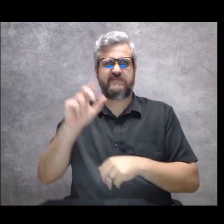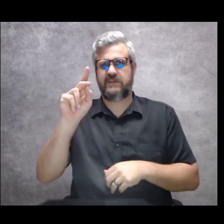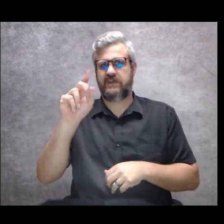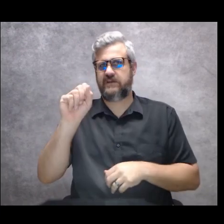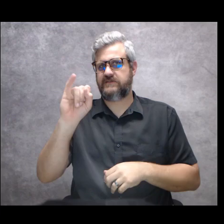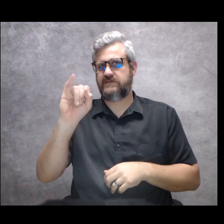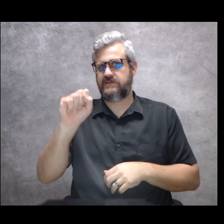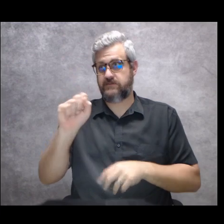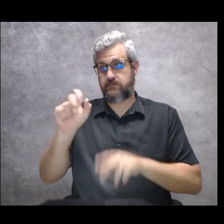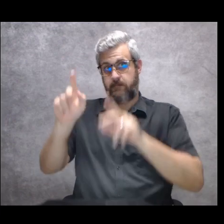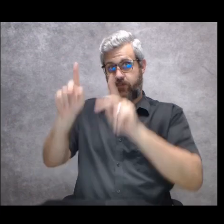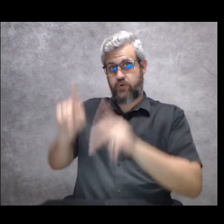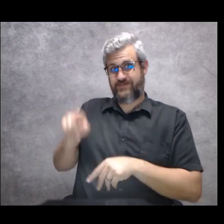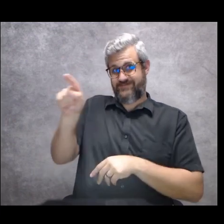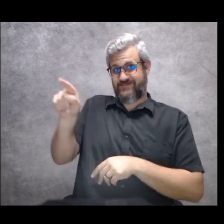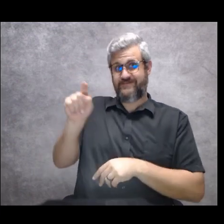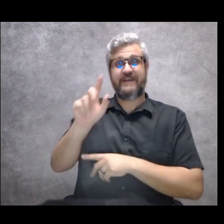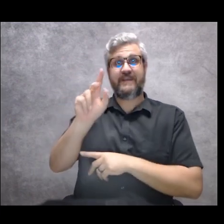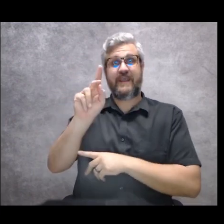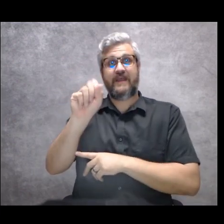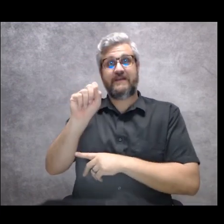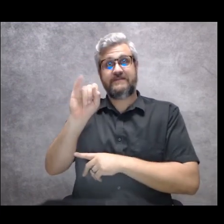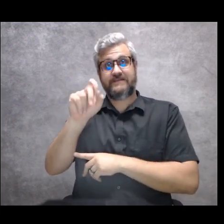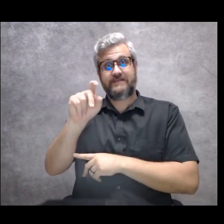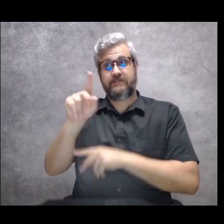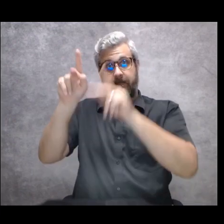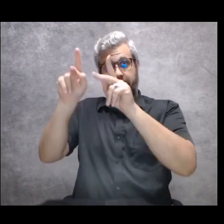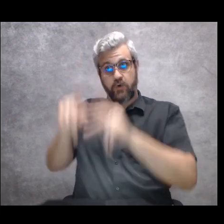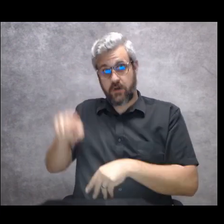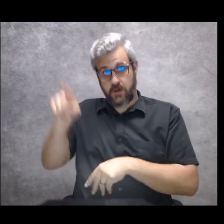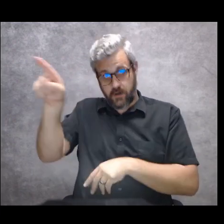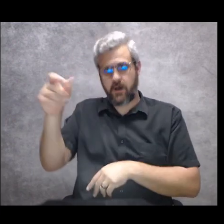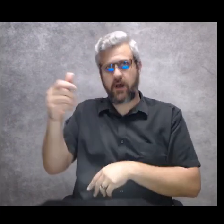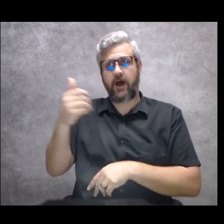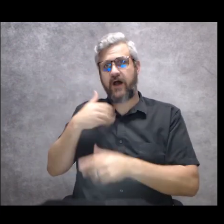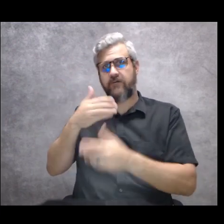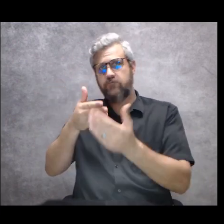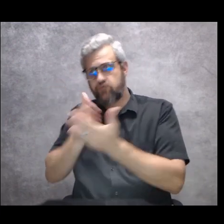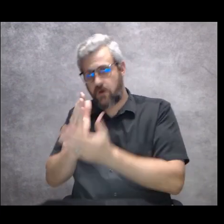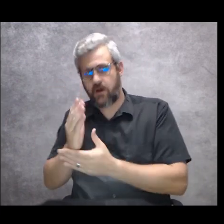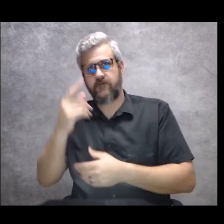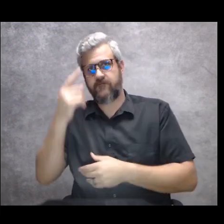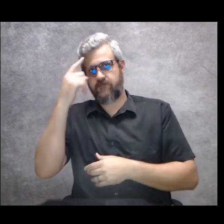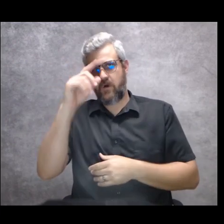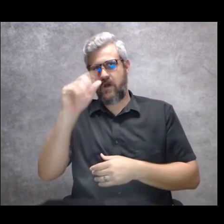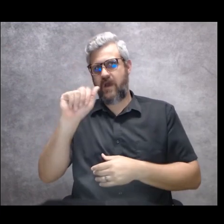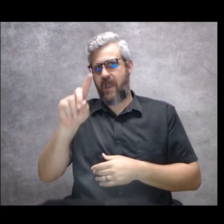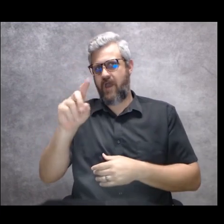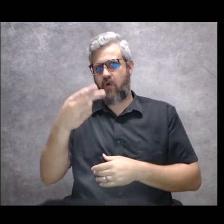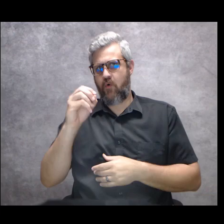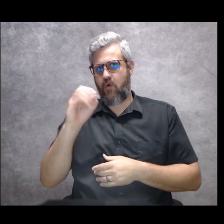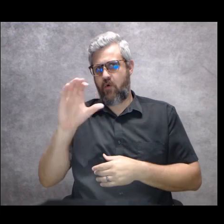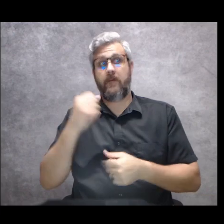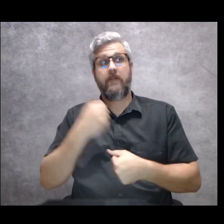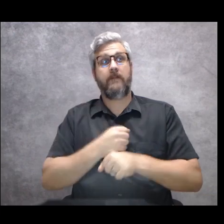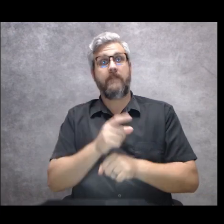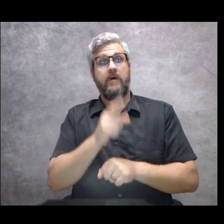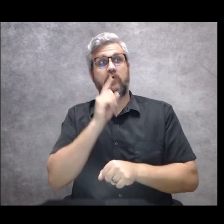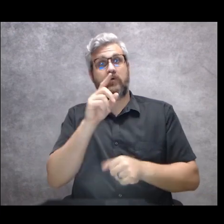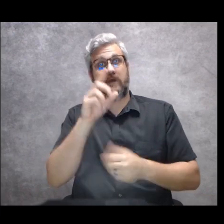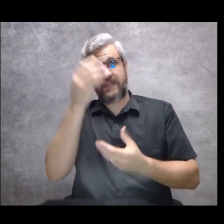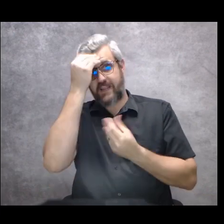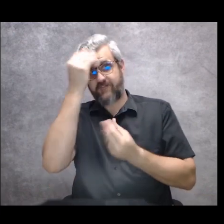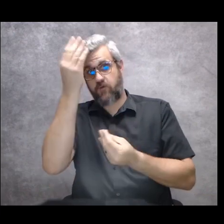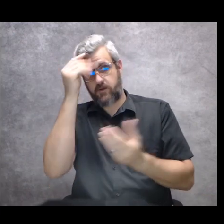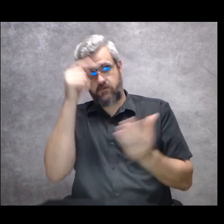contact. You may need to work with the CASIS contact or someone with rights to the ad hocs to ensure data in the